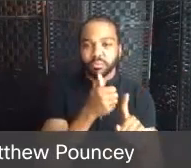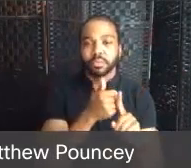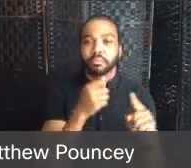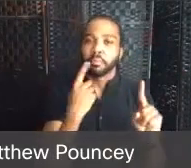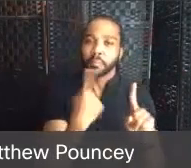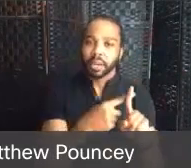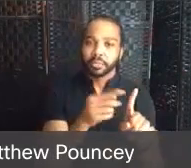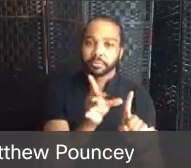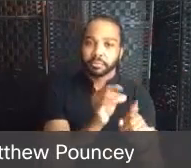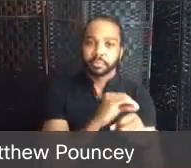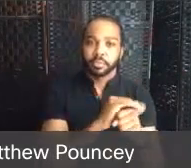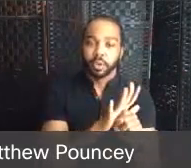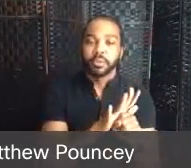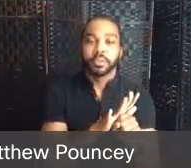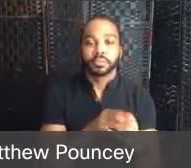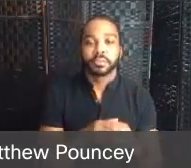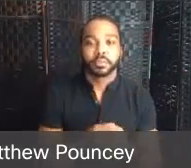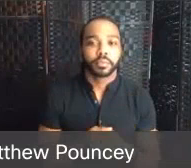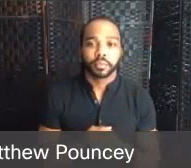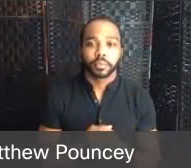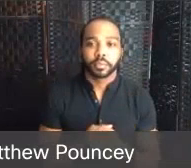positive for COVID-19.